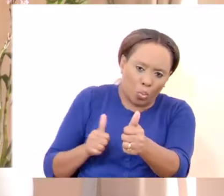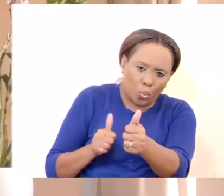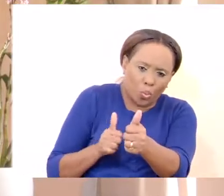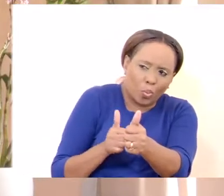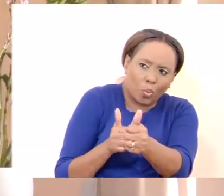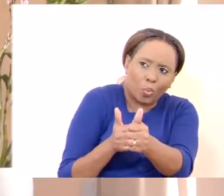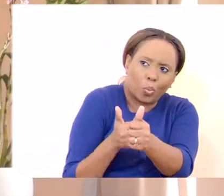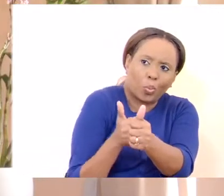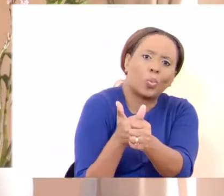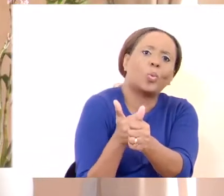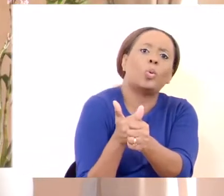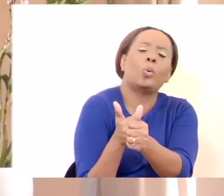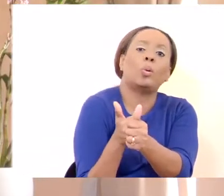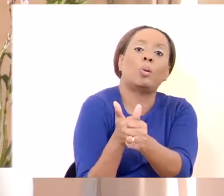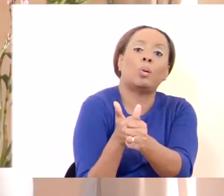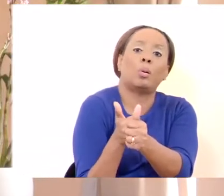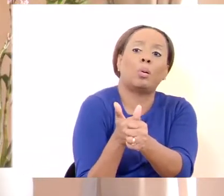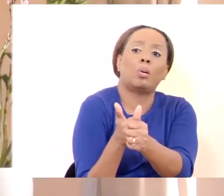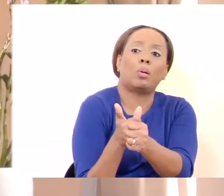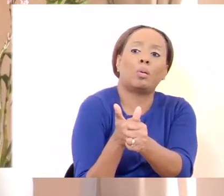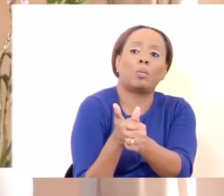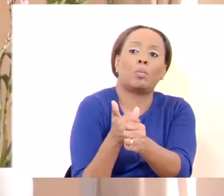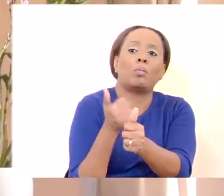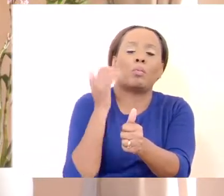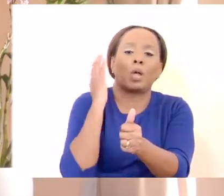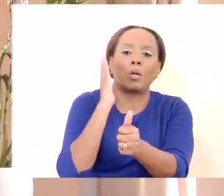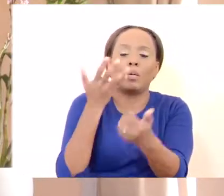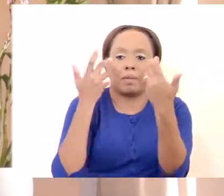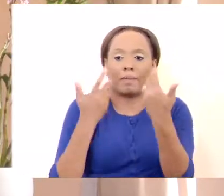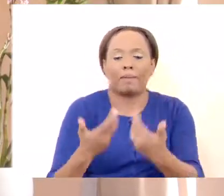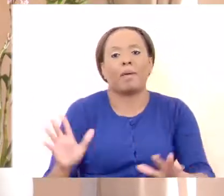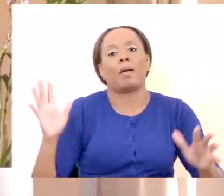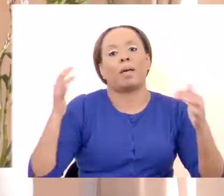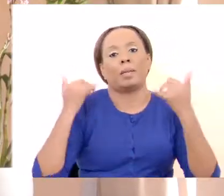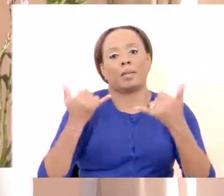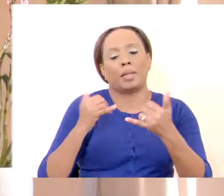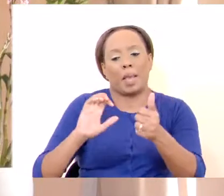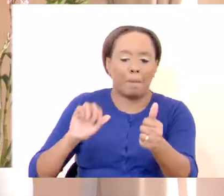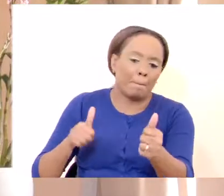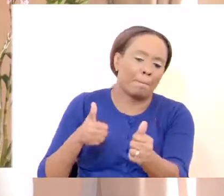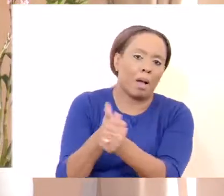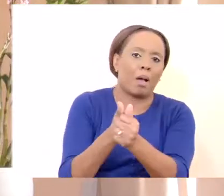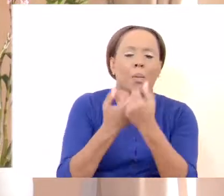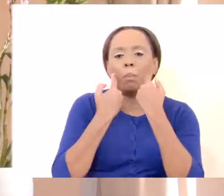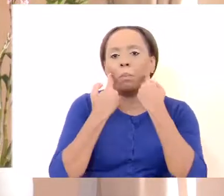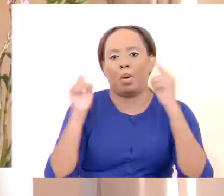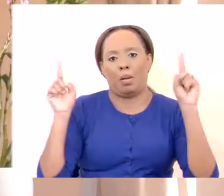being run, and the backlog will be cleared today so that we will get back to currency.